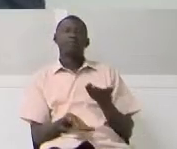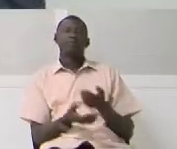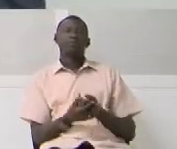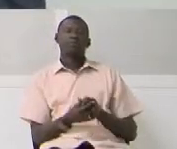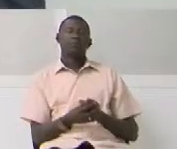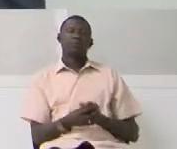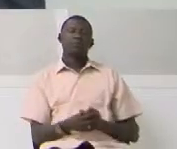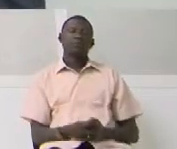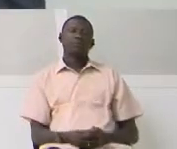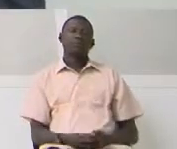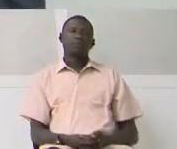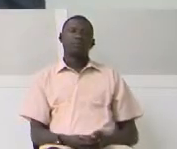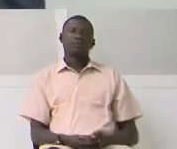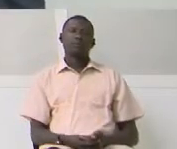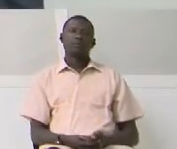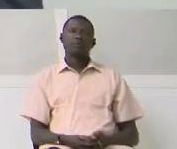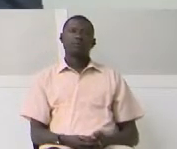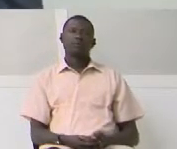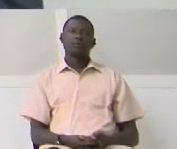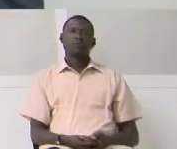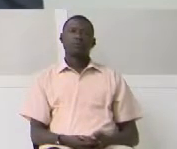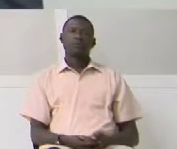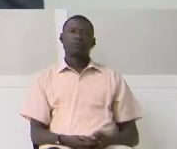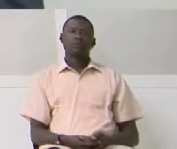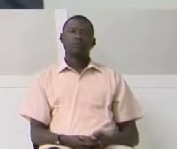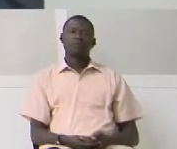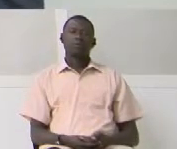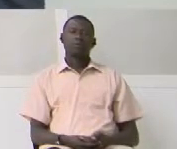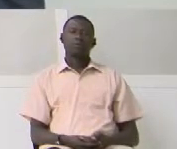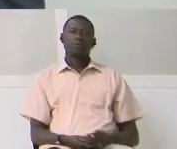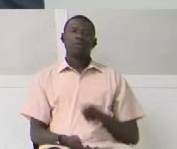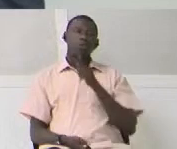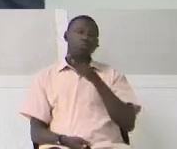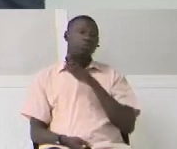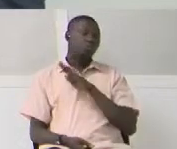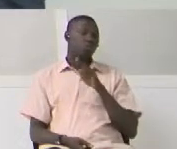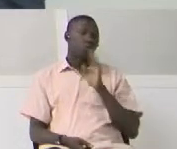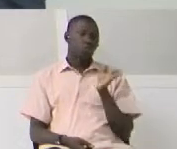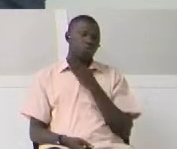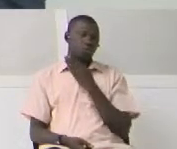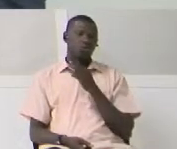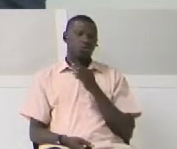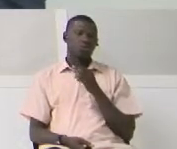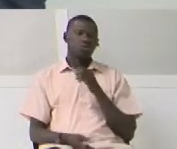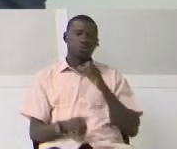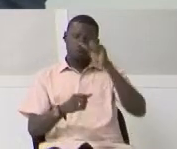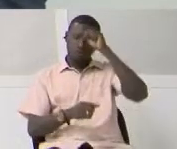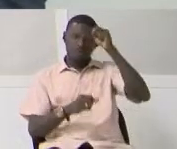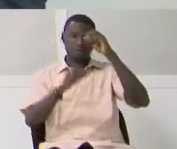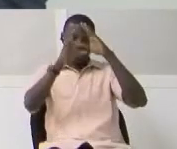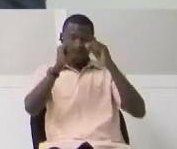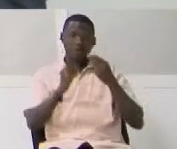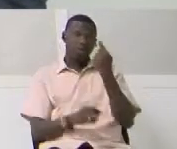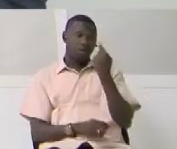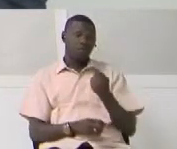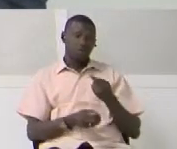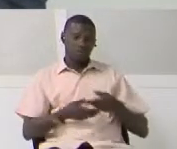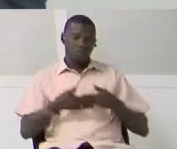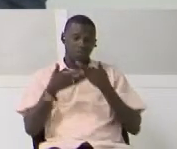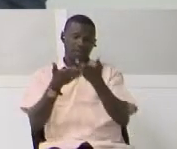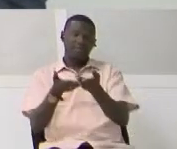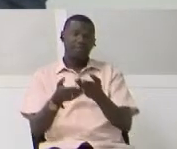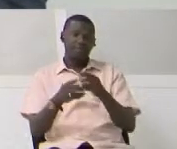How did you feel? Okay, you did not go to State House alone to surrender the materials, did